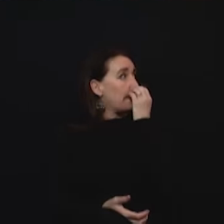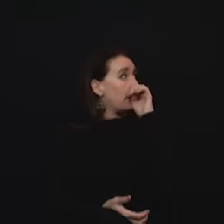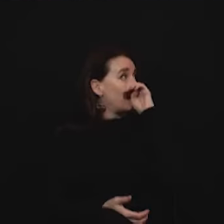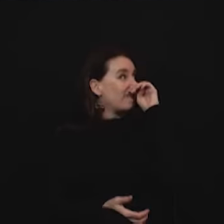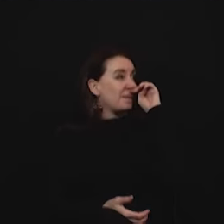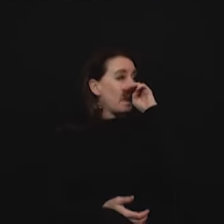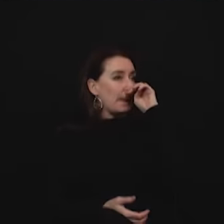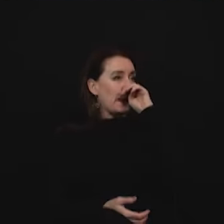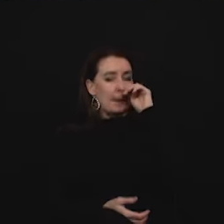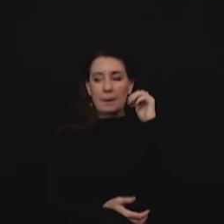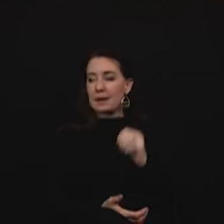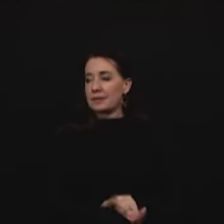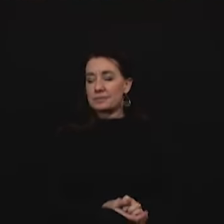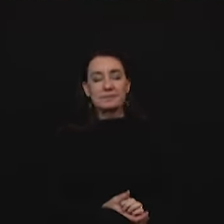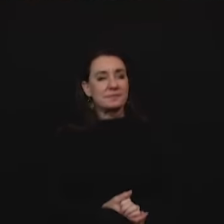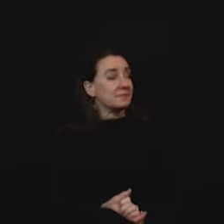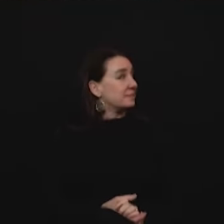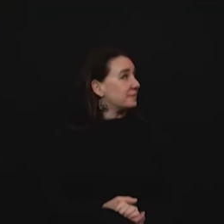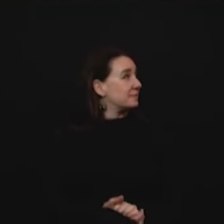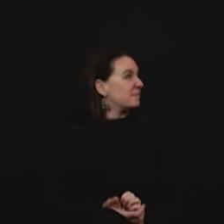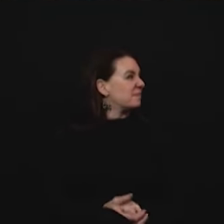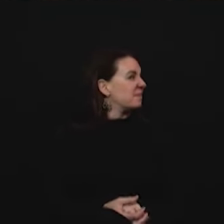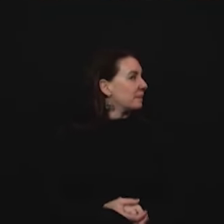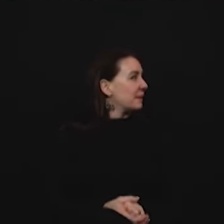Thank you, sir. Okay.